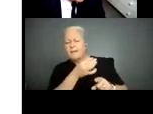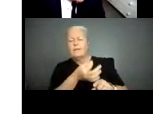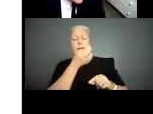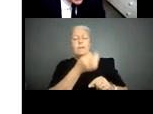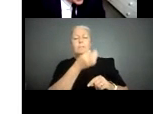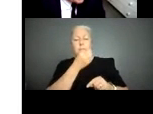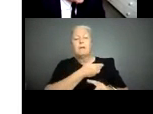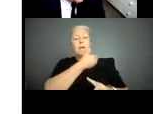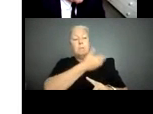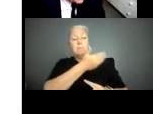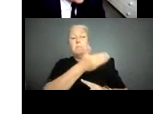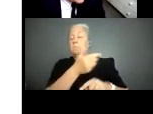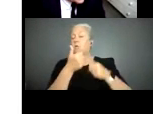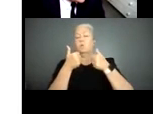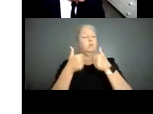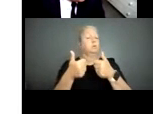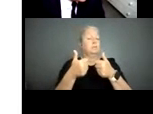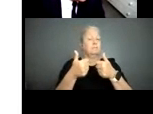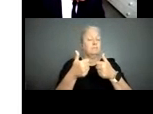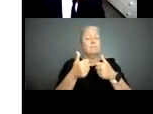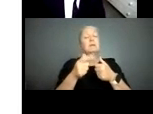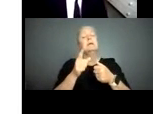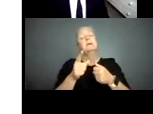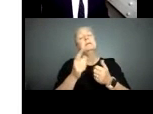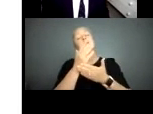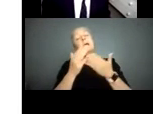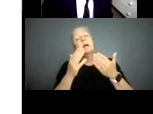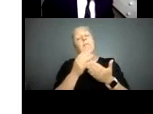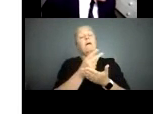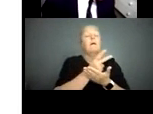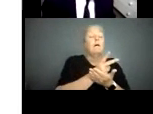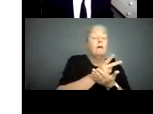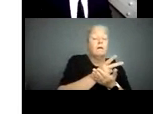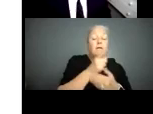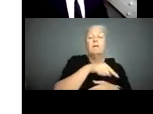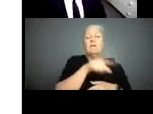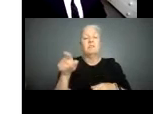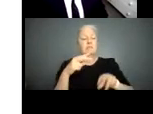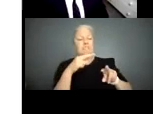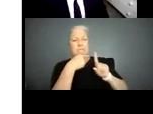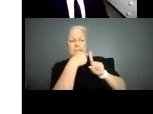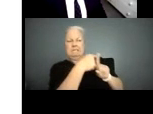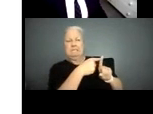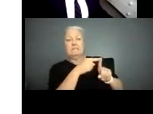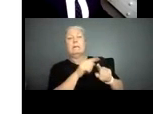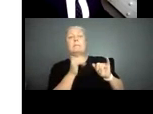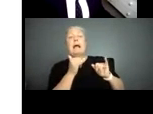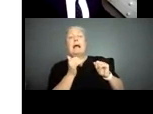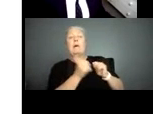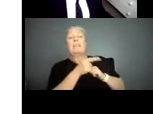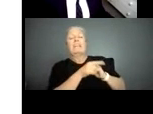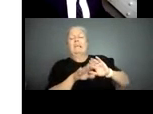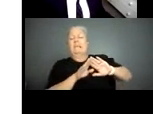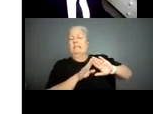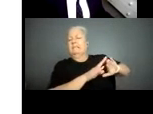arrangement. Sometimes she fits, and the rest of the class think she is bewitched and do not play with her. So